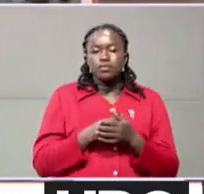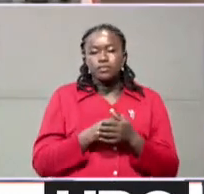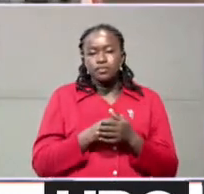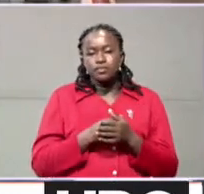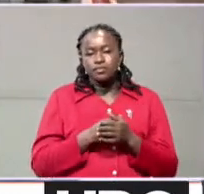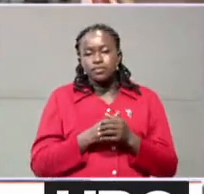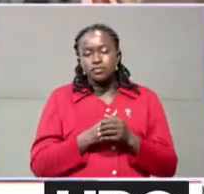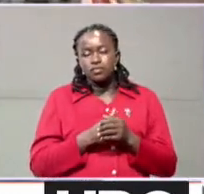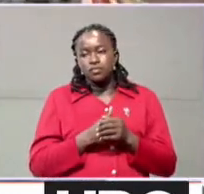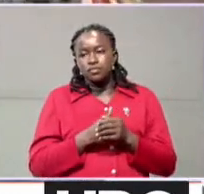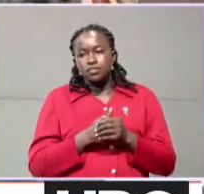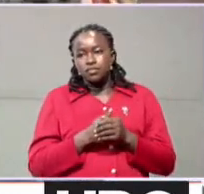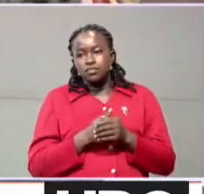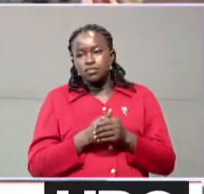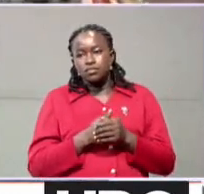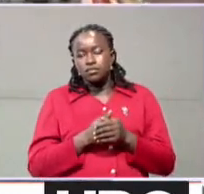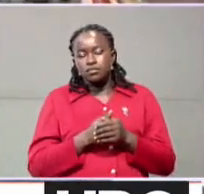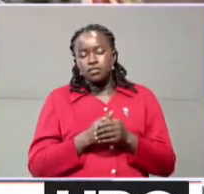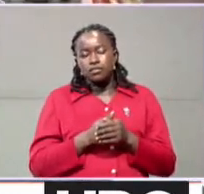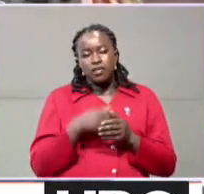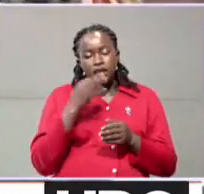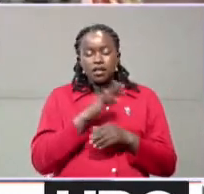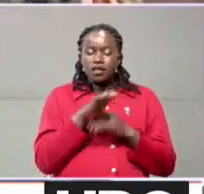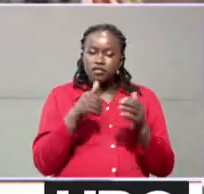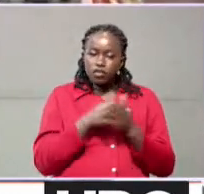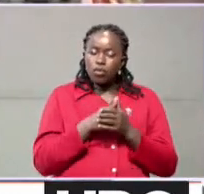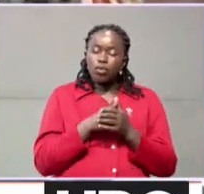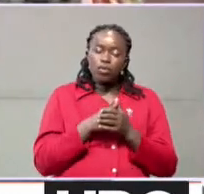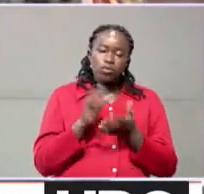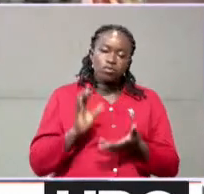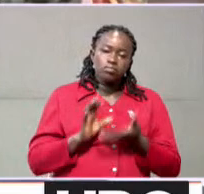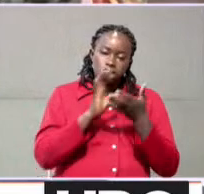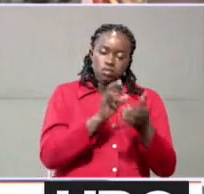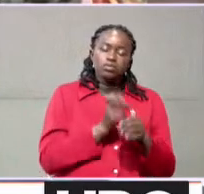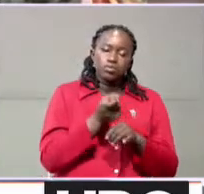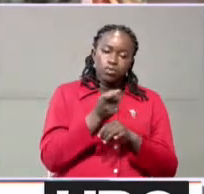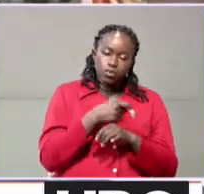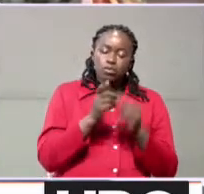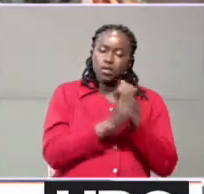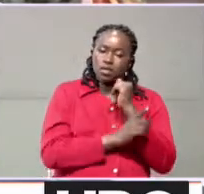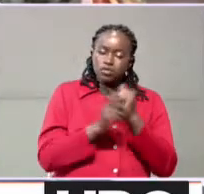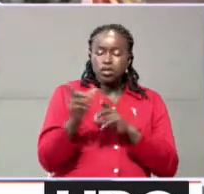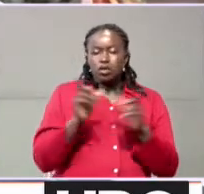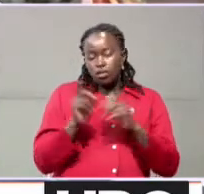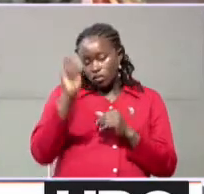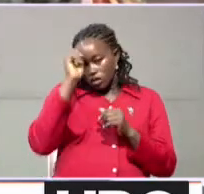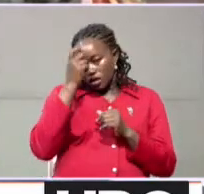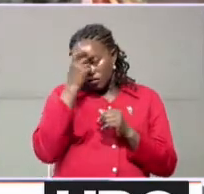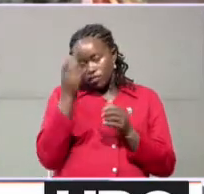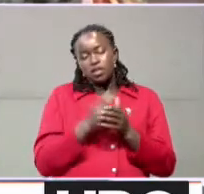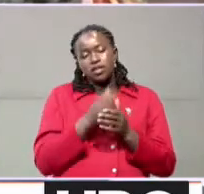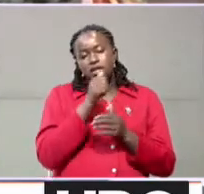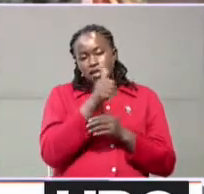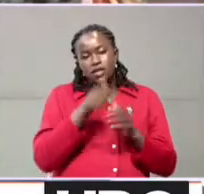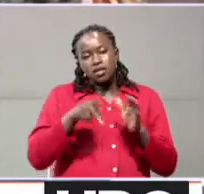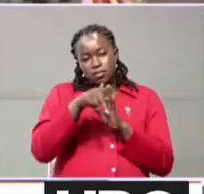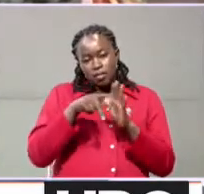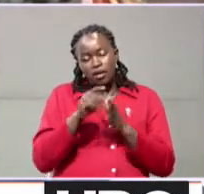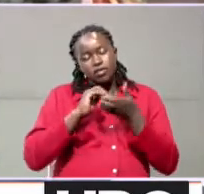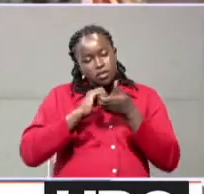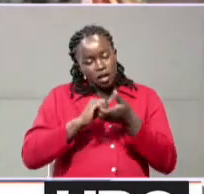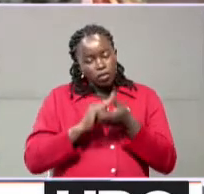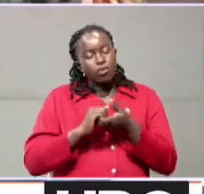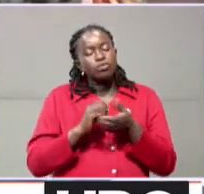more risky guru there's a mistake there if all these were all released to gulu district local government each party cycle will